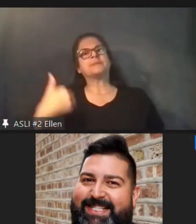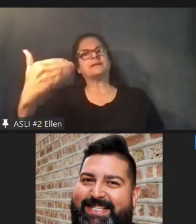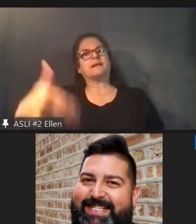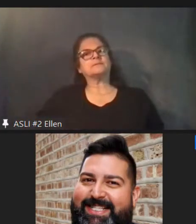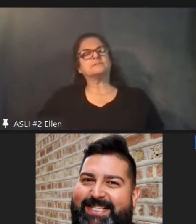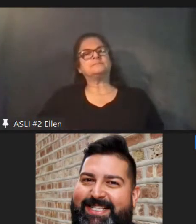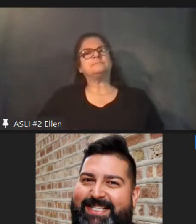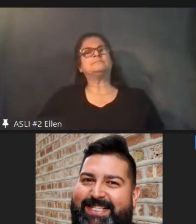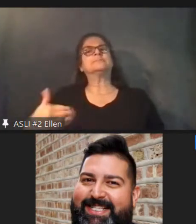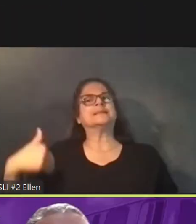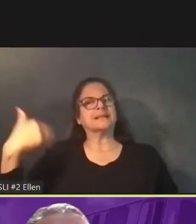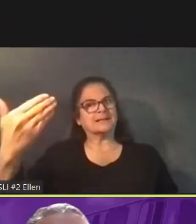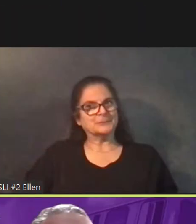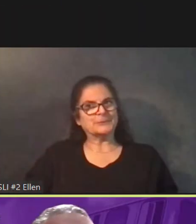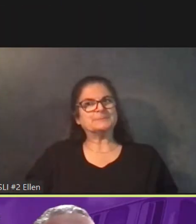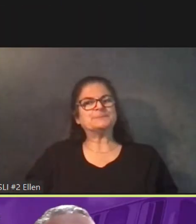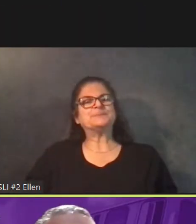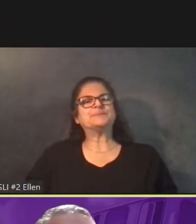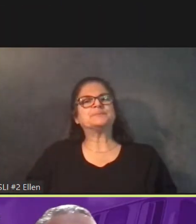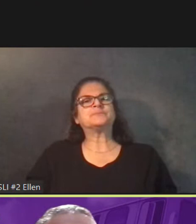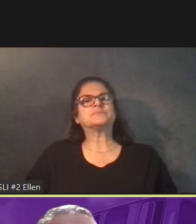And the next slide.